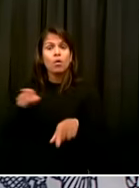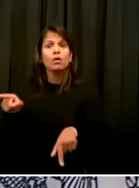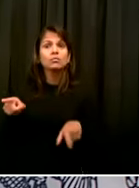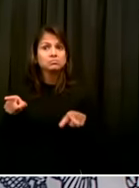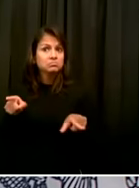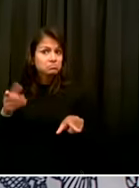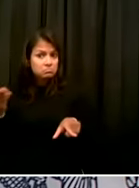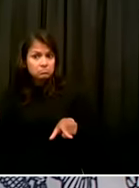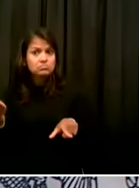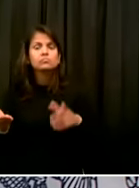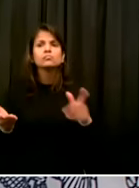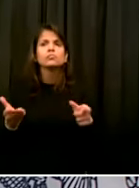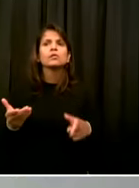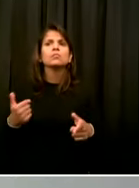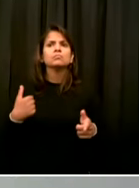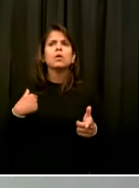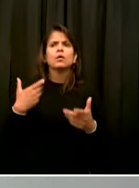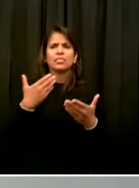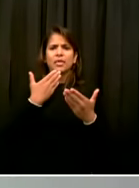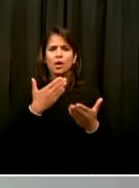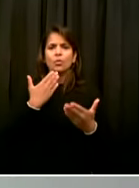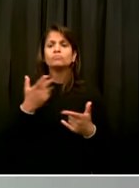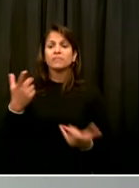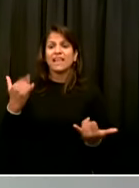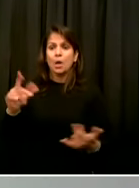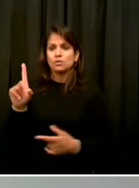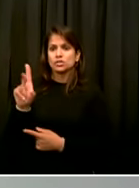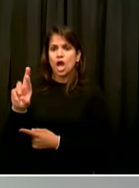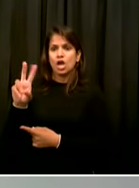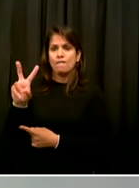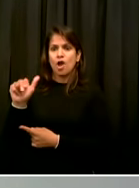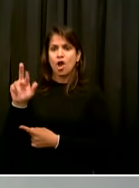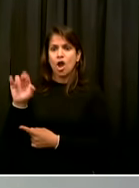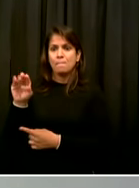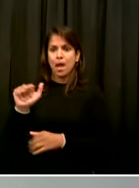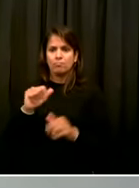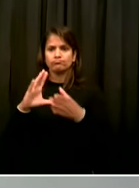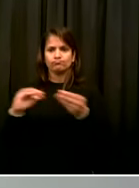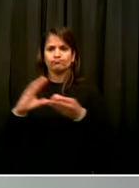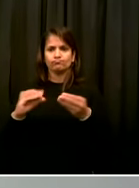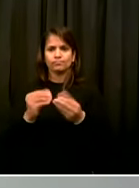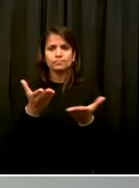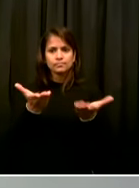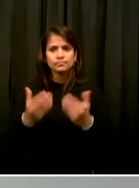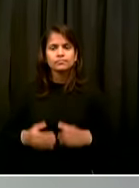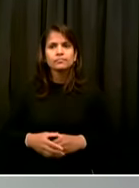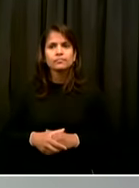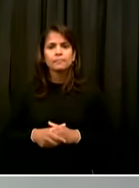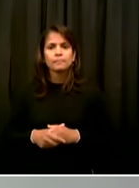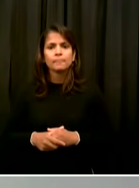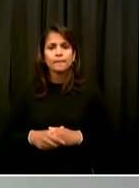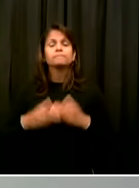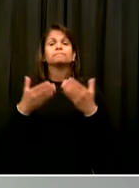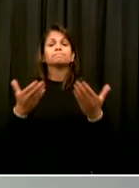Sure. Thank you very much for the question. I think we'll have to look into your specific question about whether a person who was identified immediately